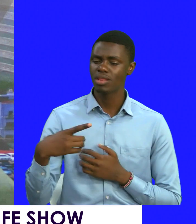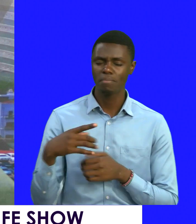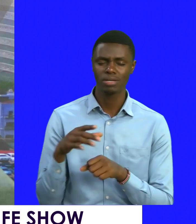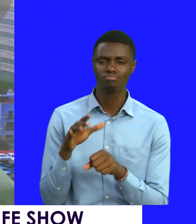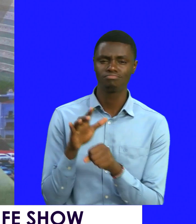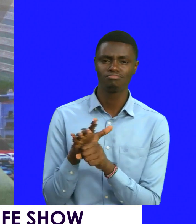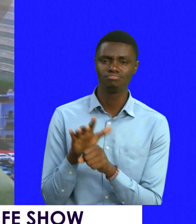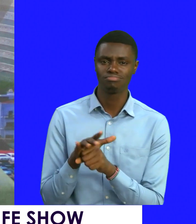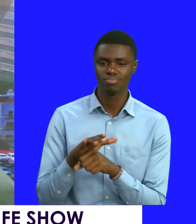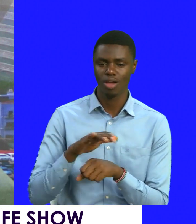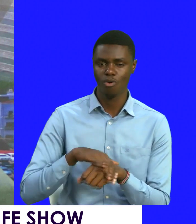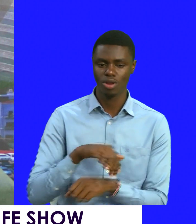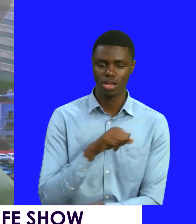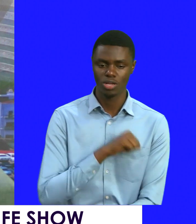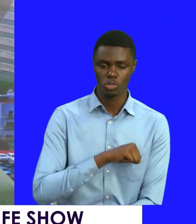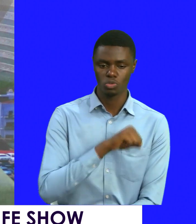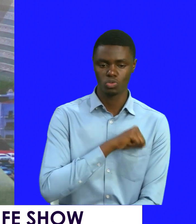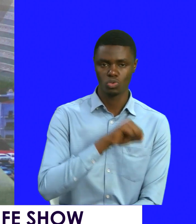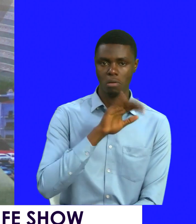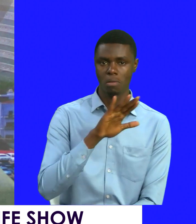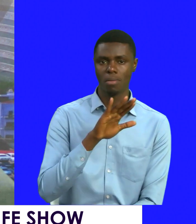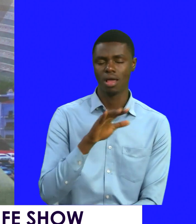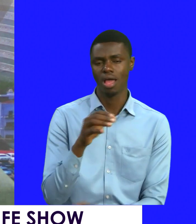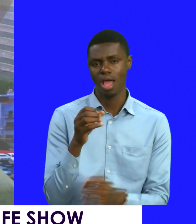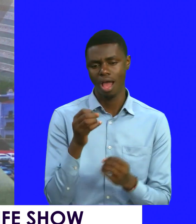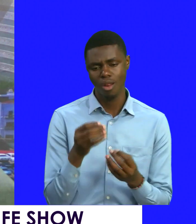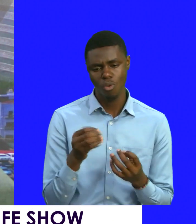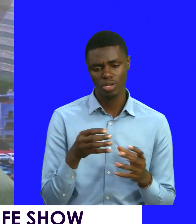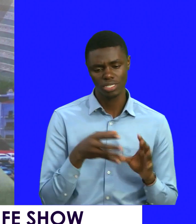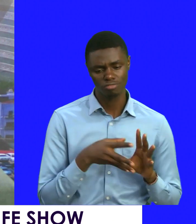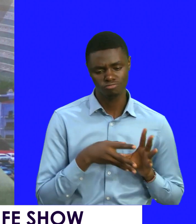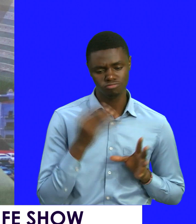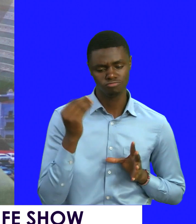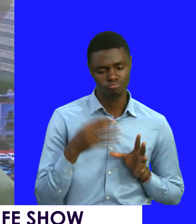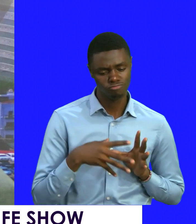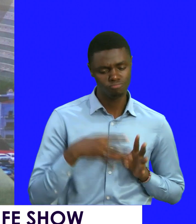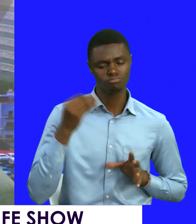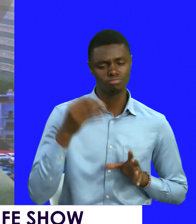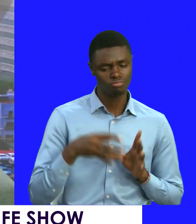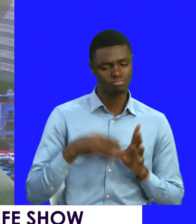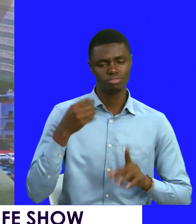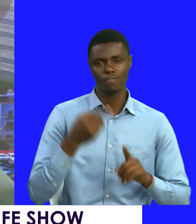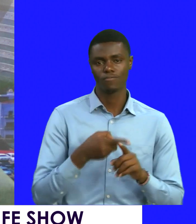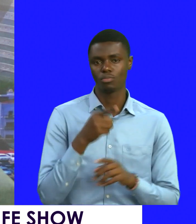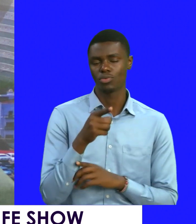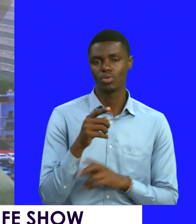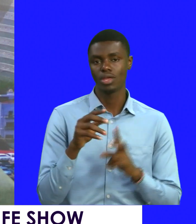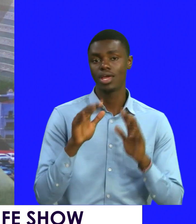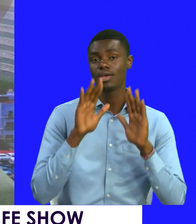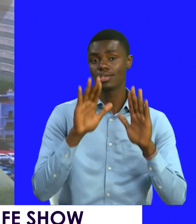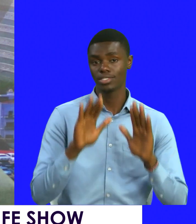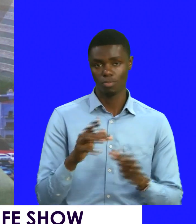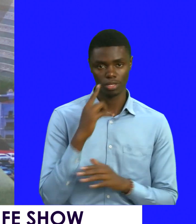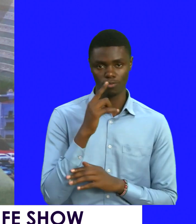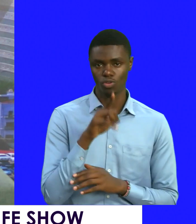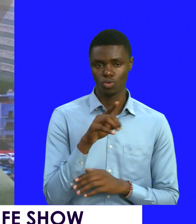on your soul. So much is drawing out of you. And it is important for you to